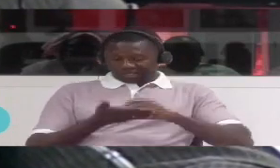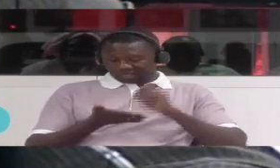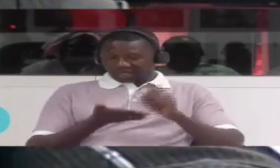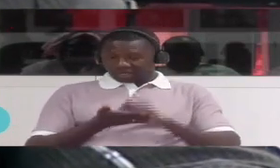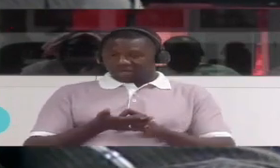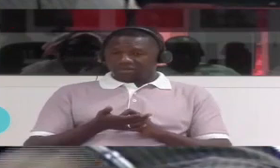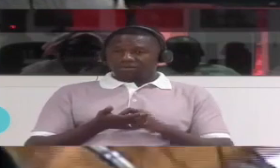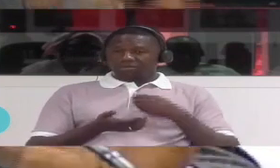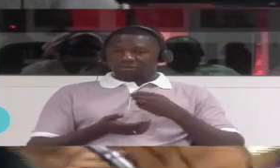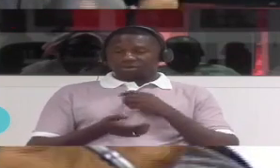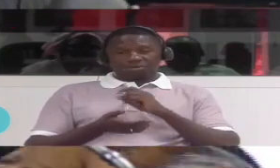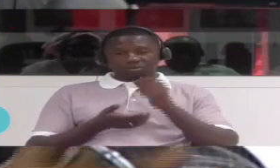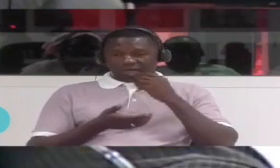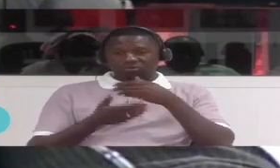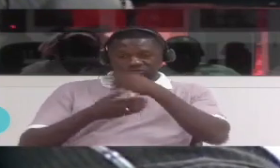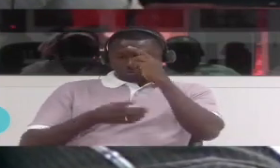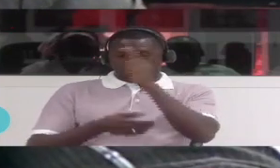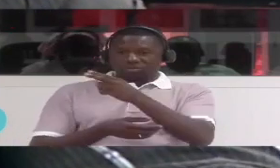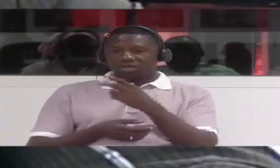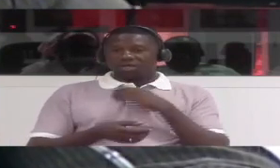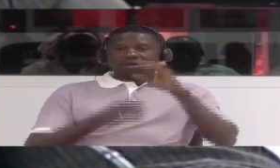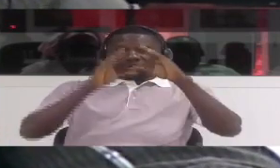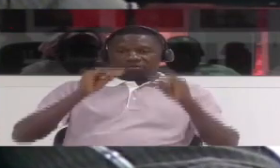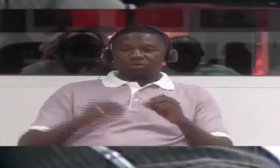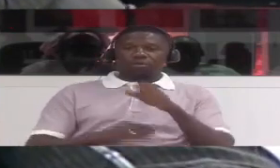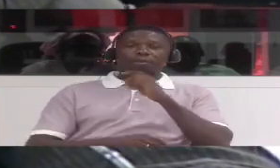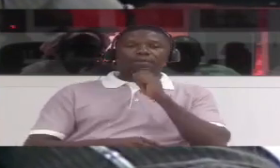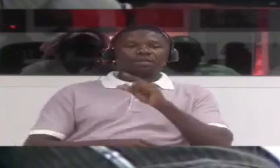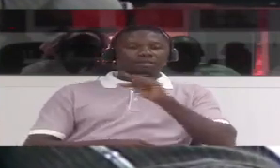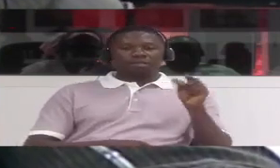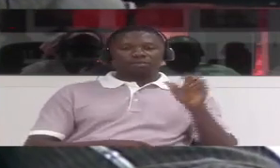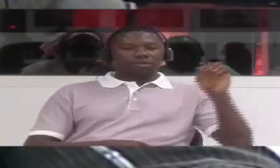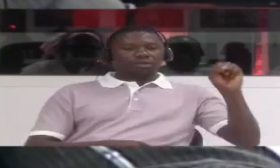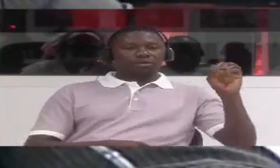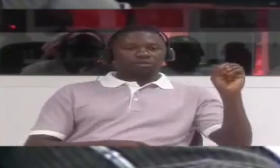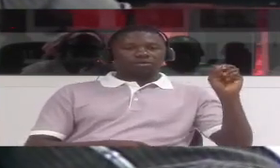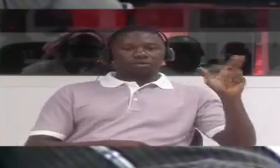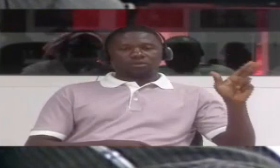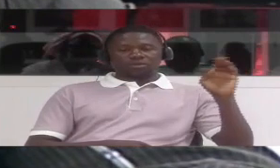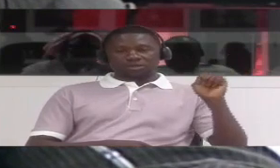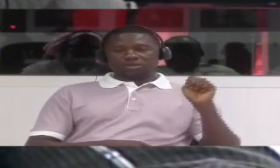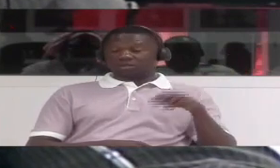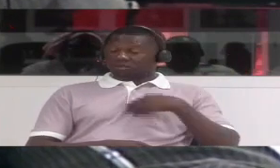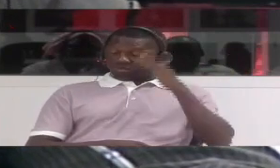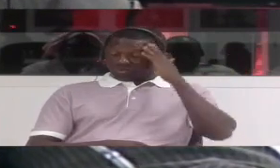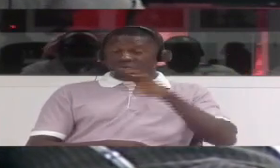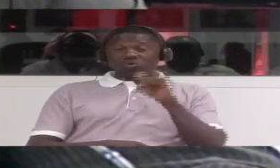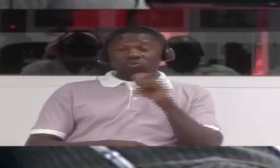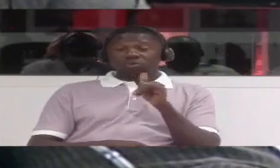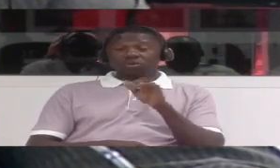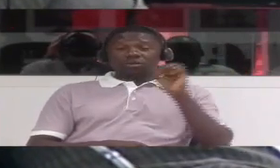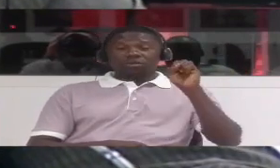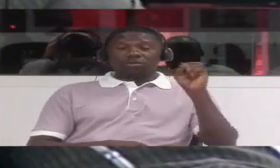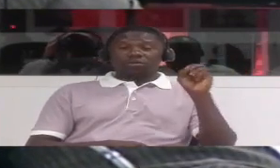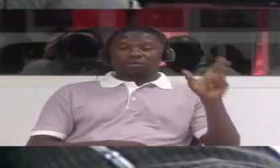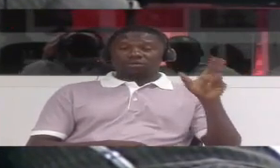a soul. I don't know which soul is that. He said that was a soul whose office I signed your bail. I don't know which soul is this. You told us